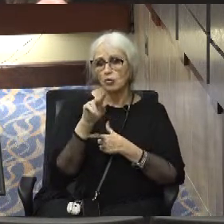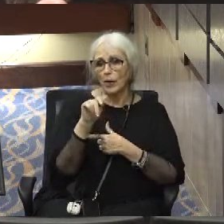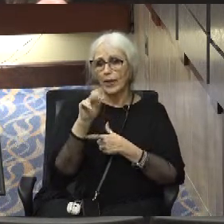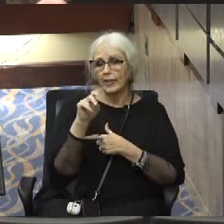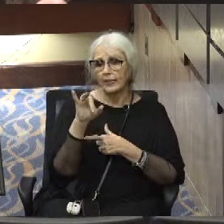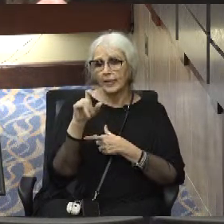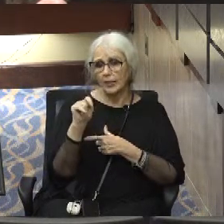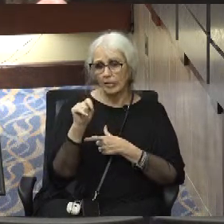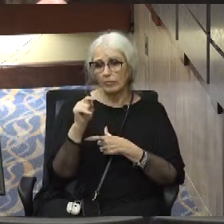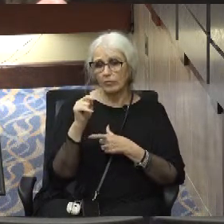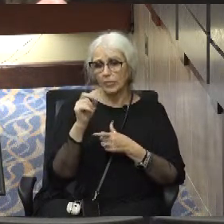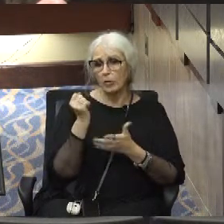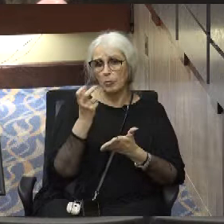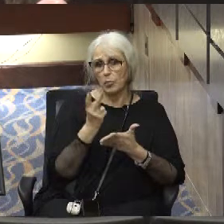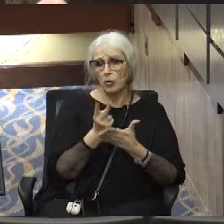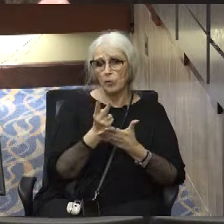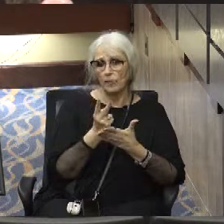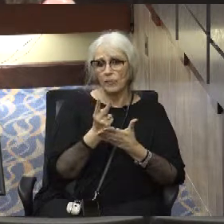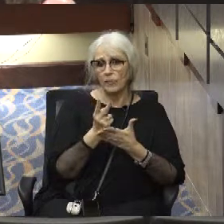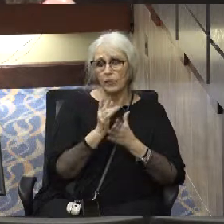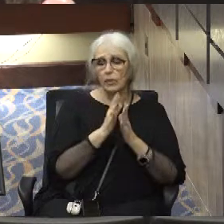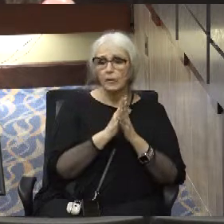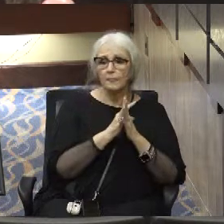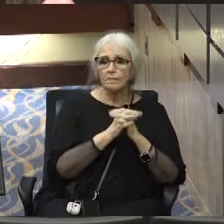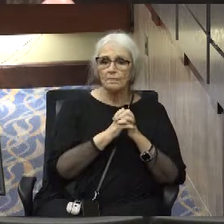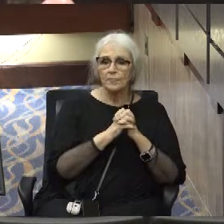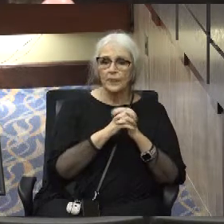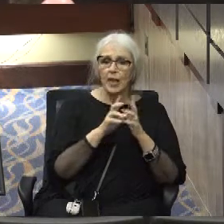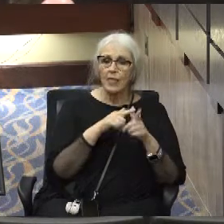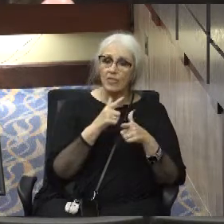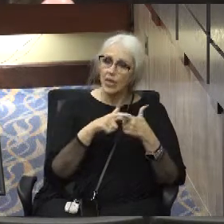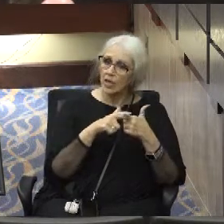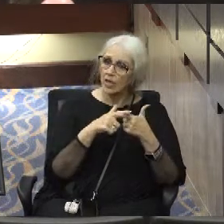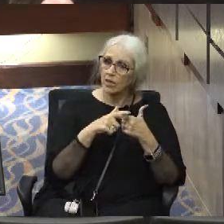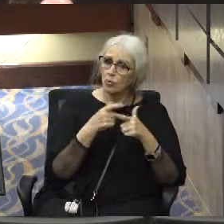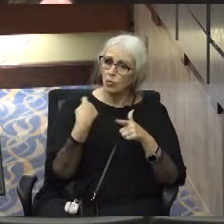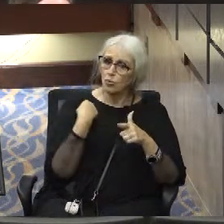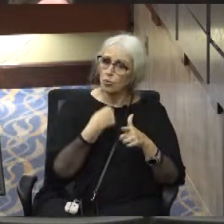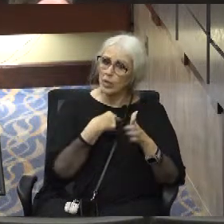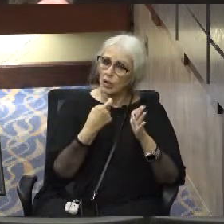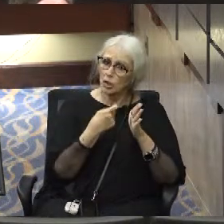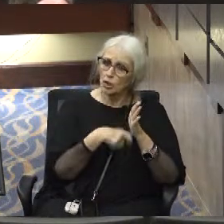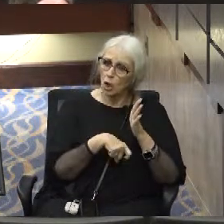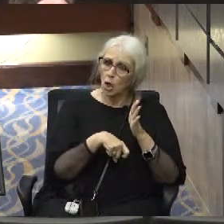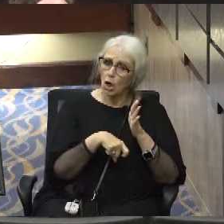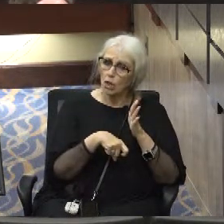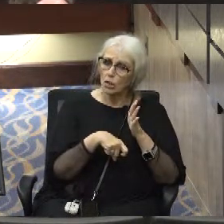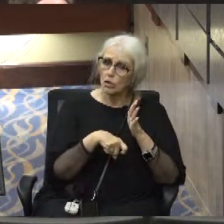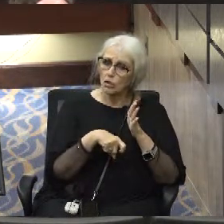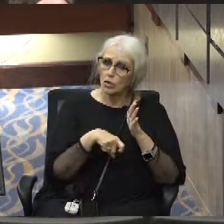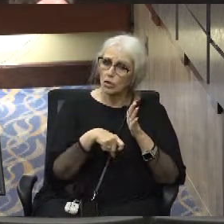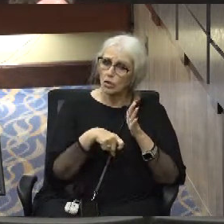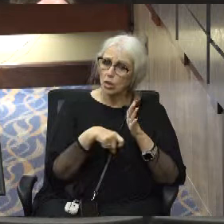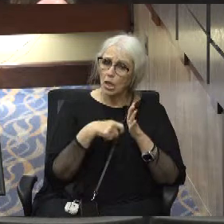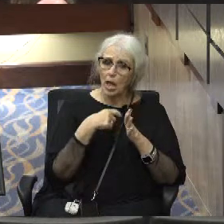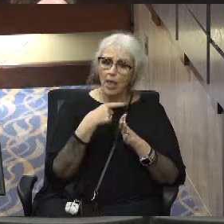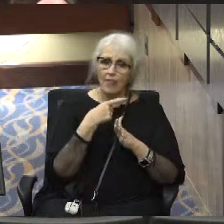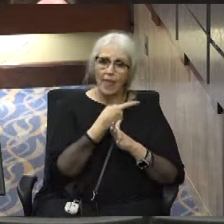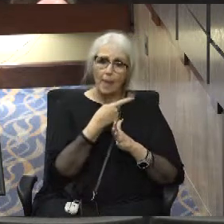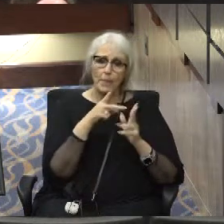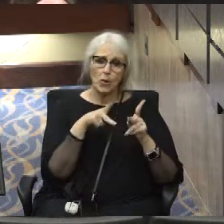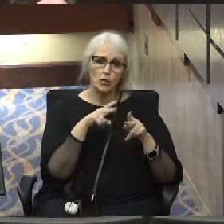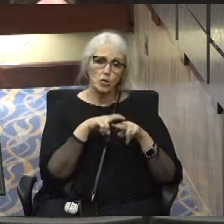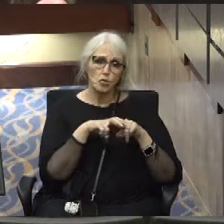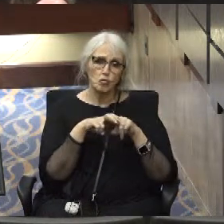be picked up. Is this right? Okay, then do we charge that rider for that